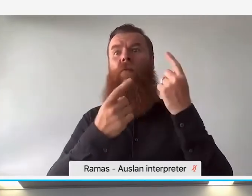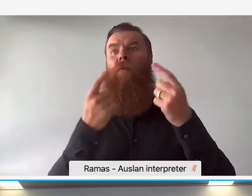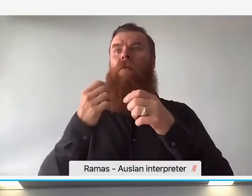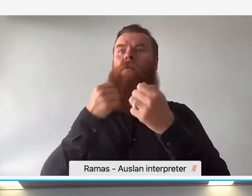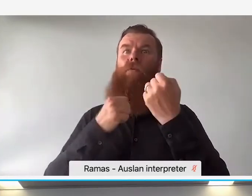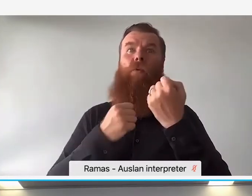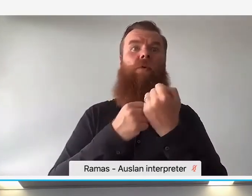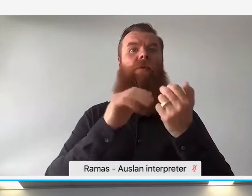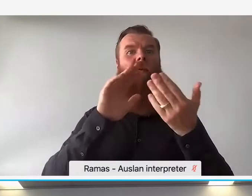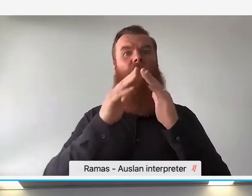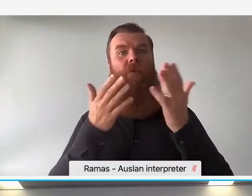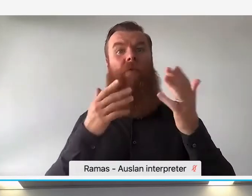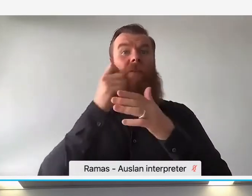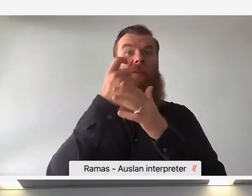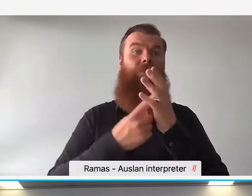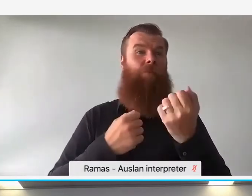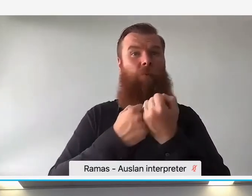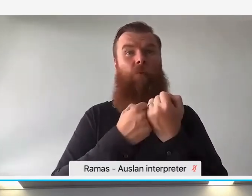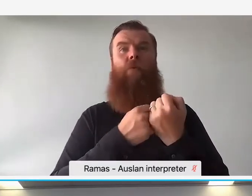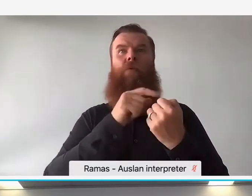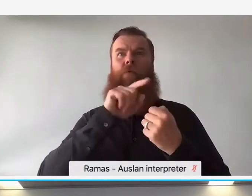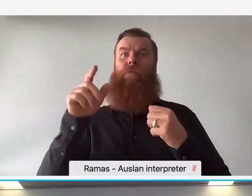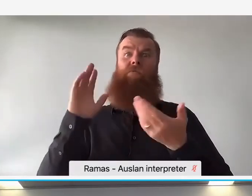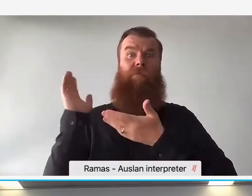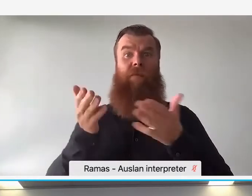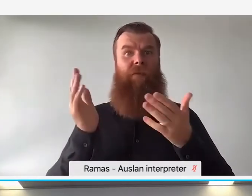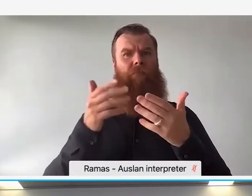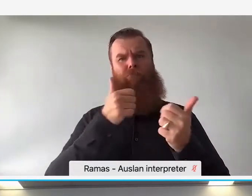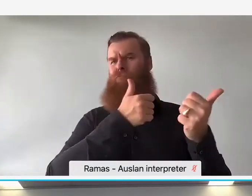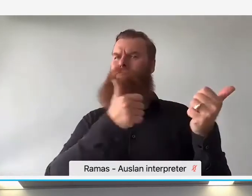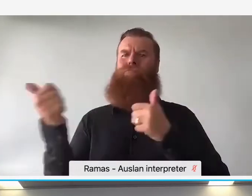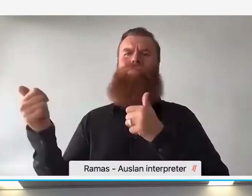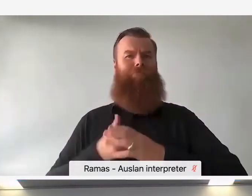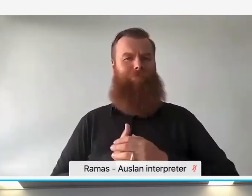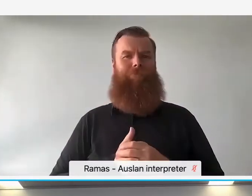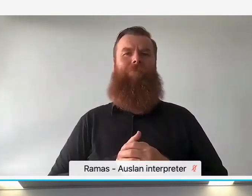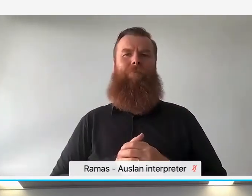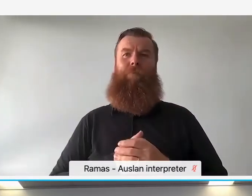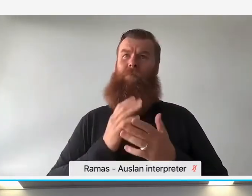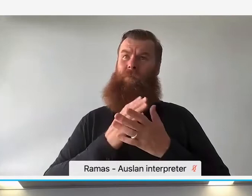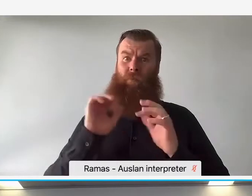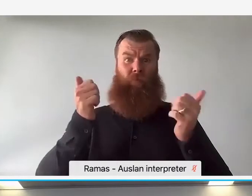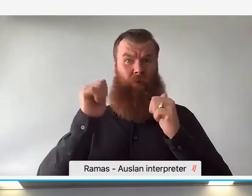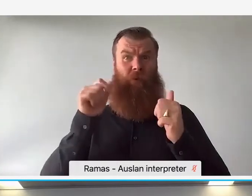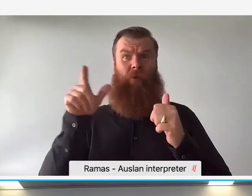support, hospitality, and catering. This includes successful completion of work placements.